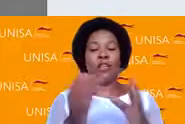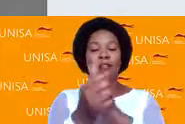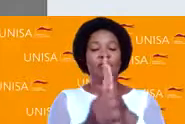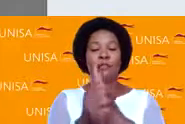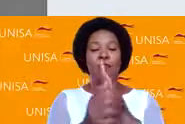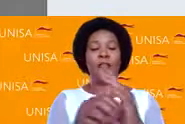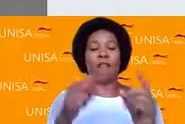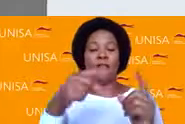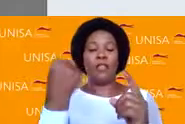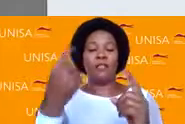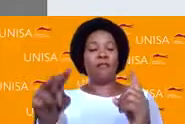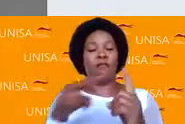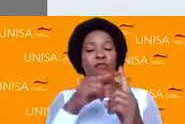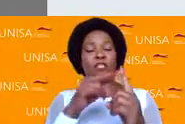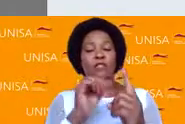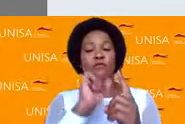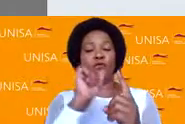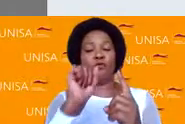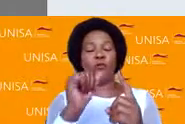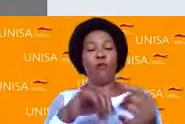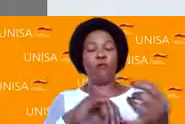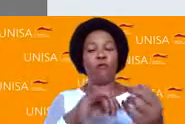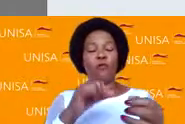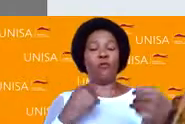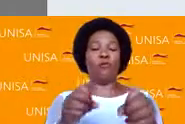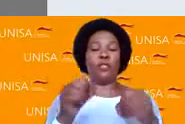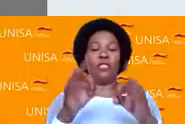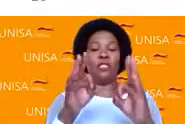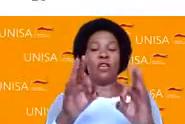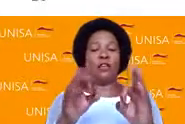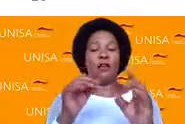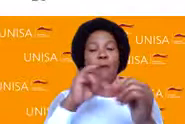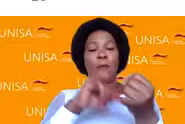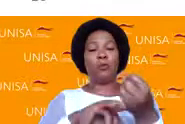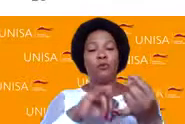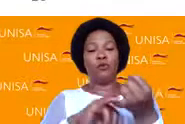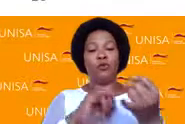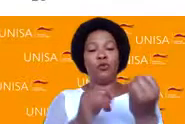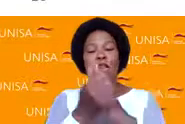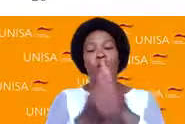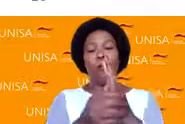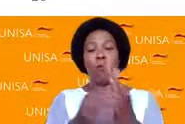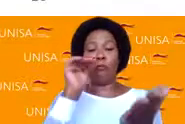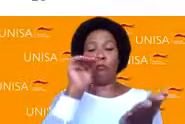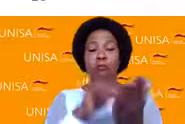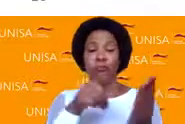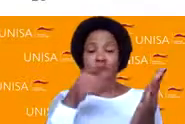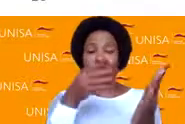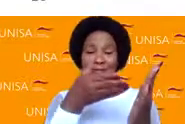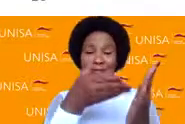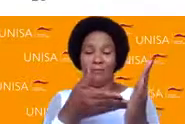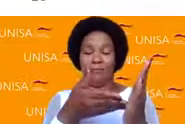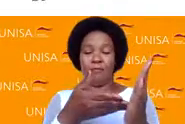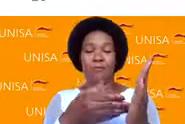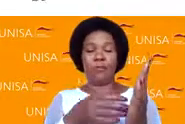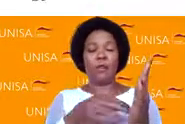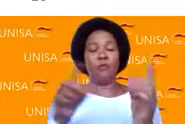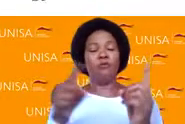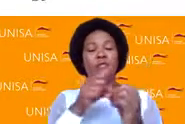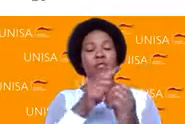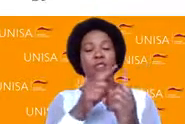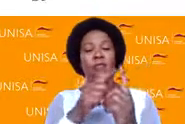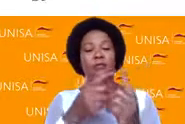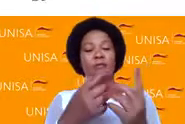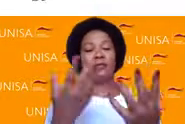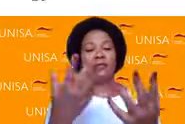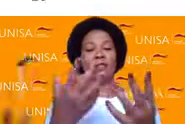visit the official module site. So when you land on the official module site, you'll notice the layout is more or less